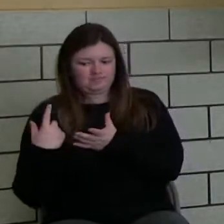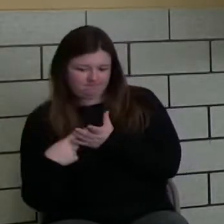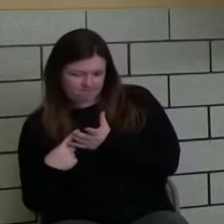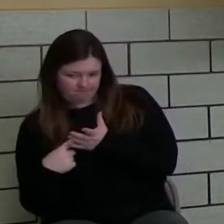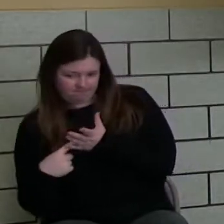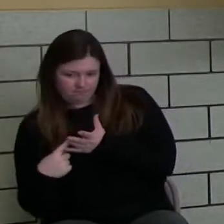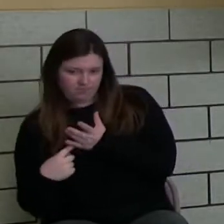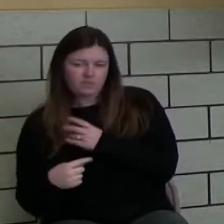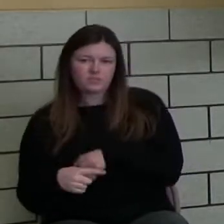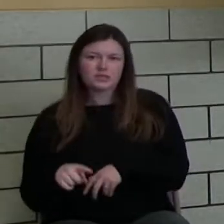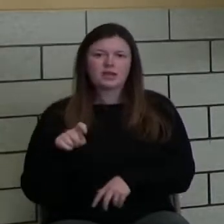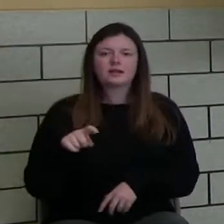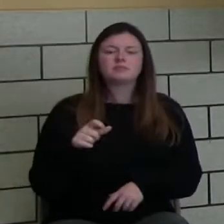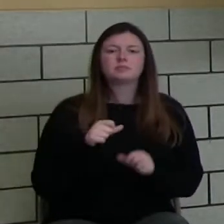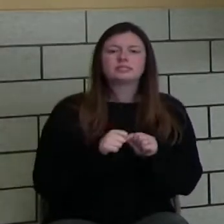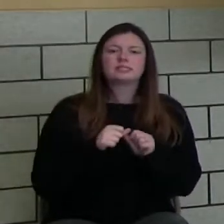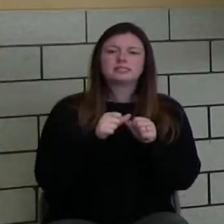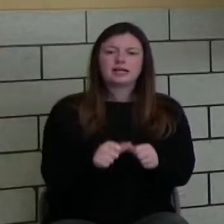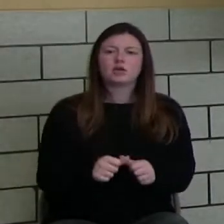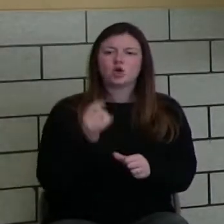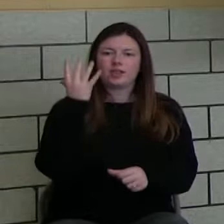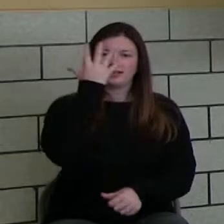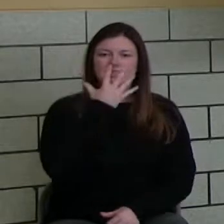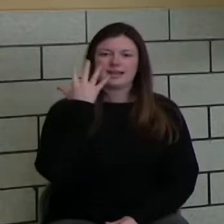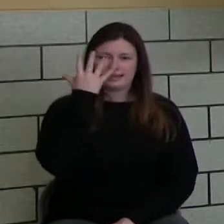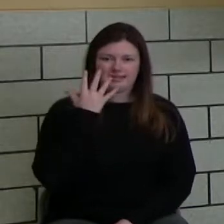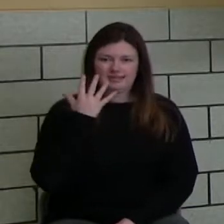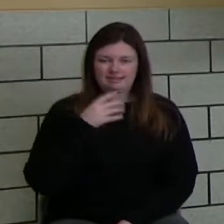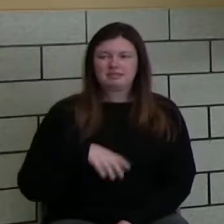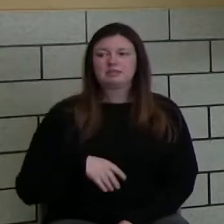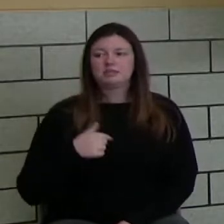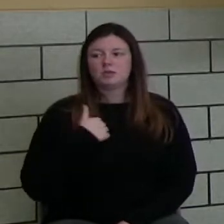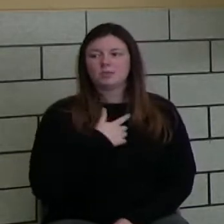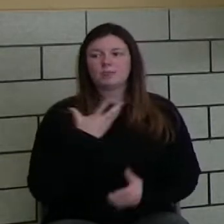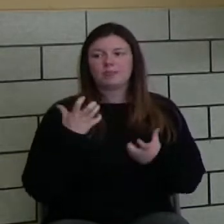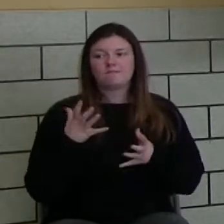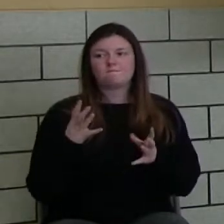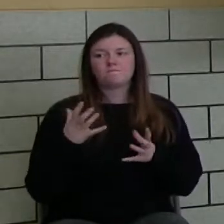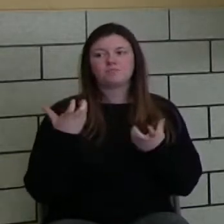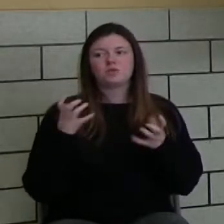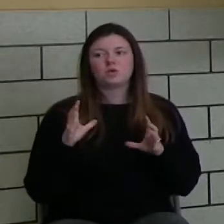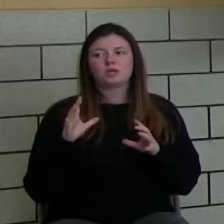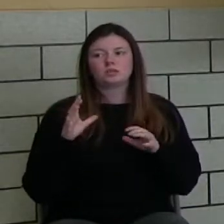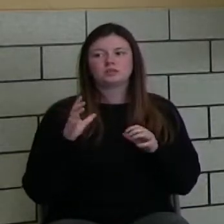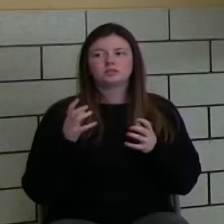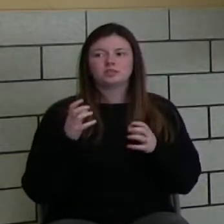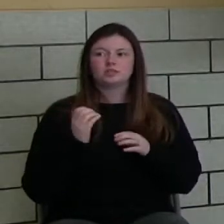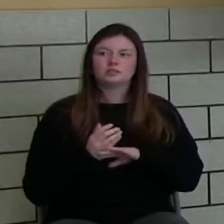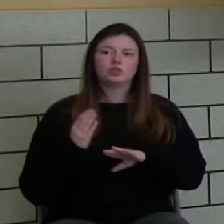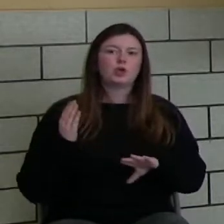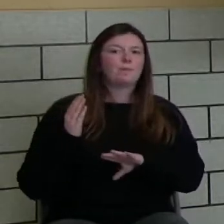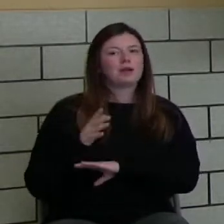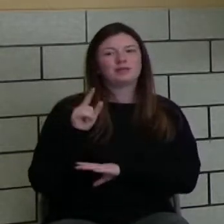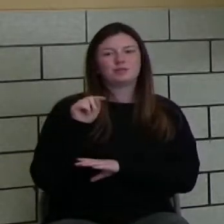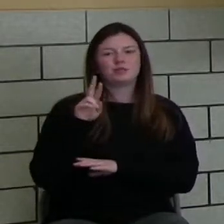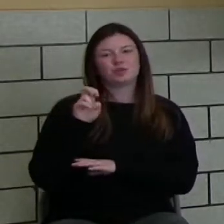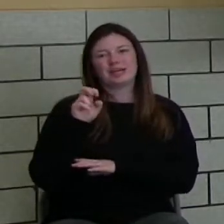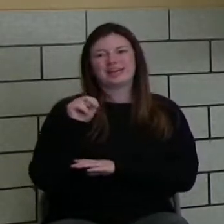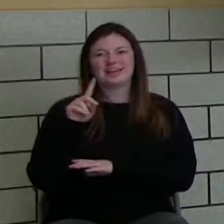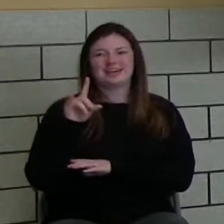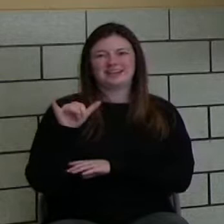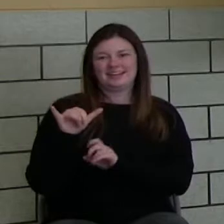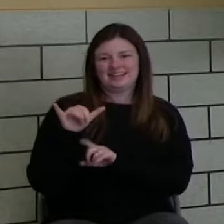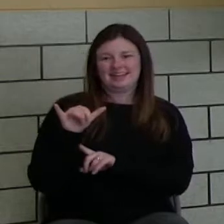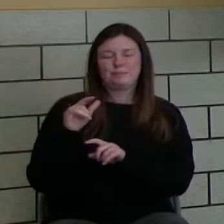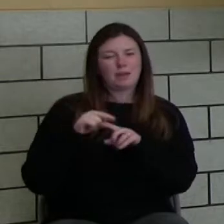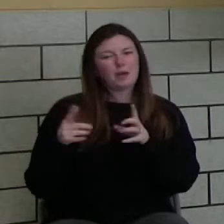sustainable aesthetically. And so we don't want to be too trendy, and we've asked them to be considerate of that, and